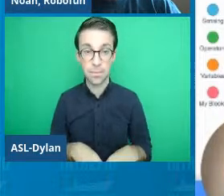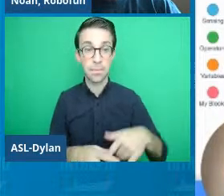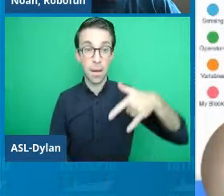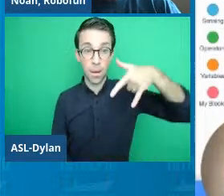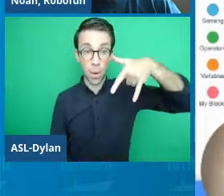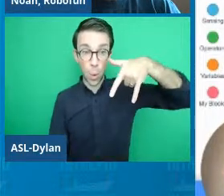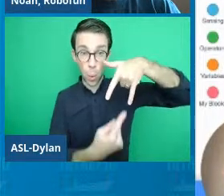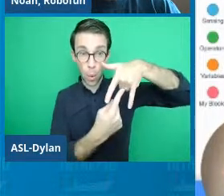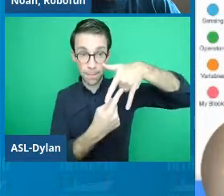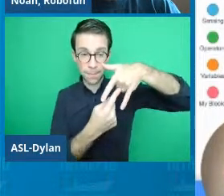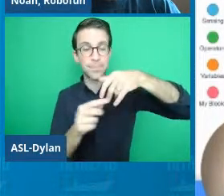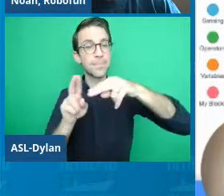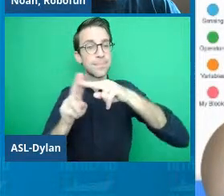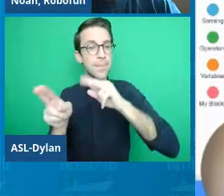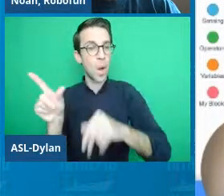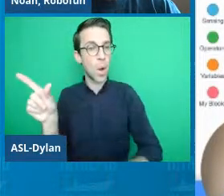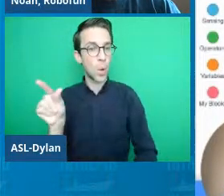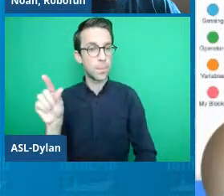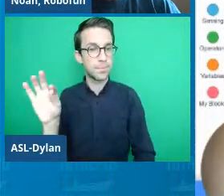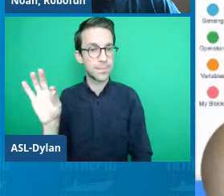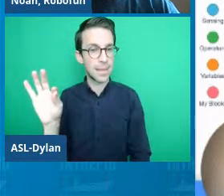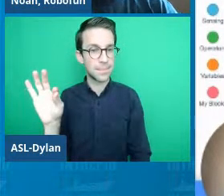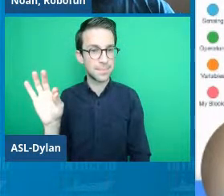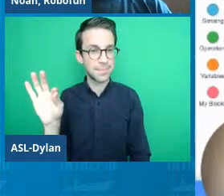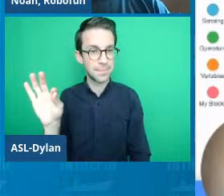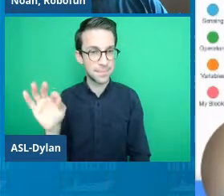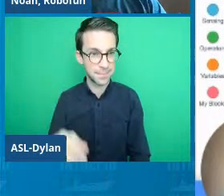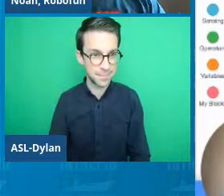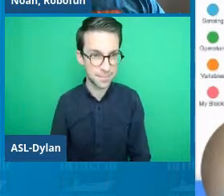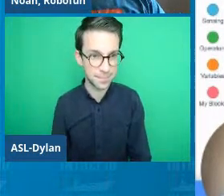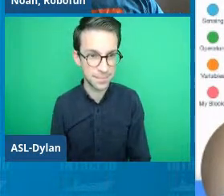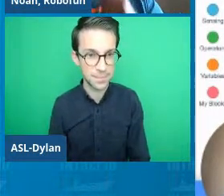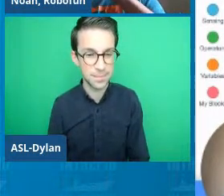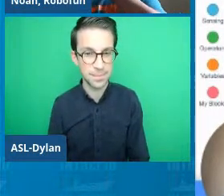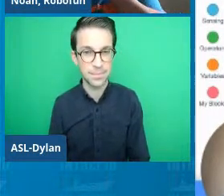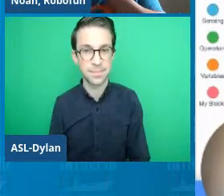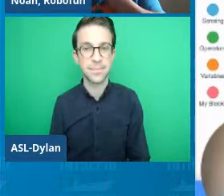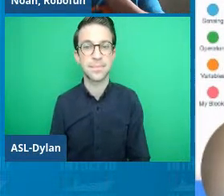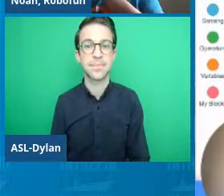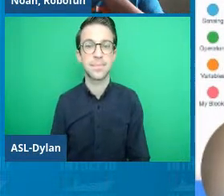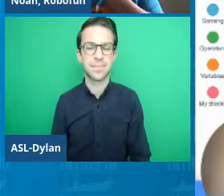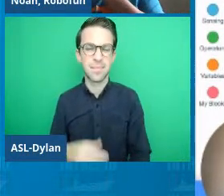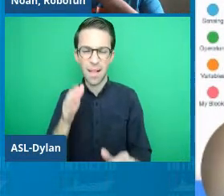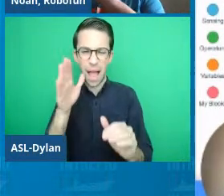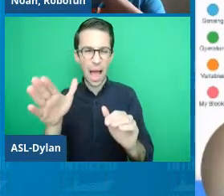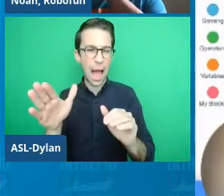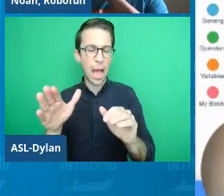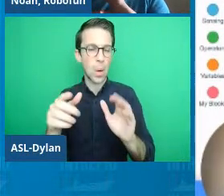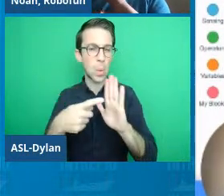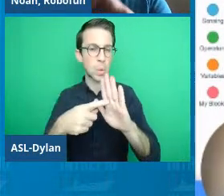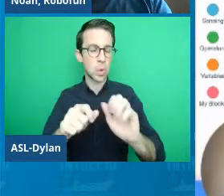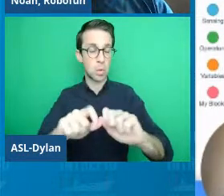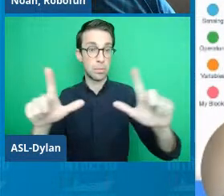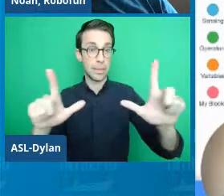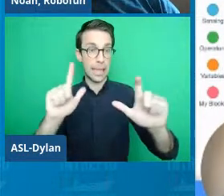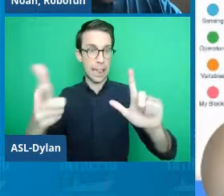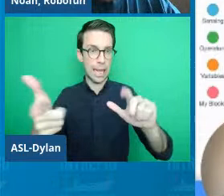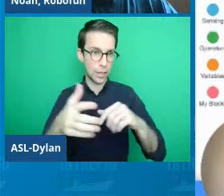his health went down to 9, right? I'll expand the screen later so we can see it even